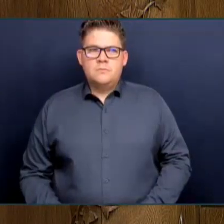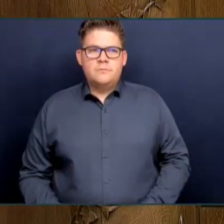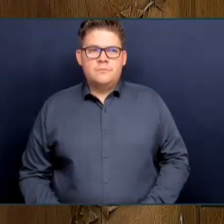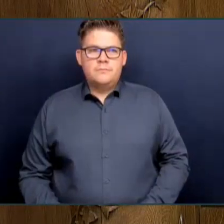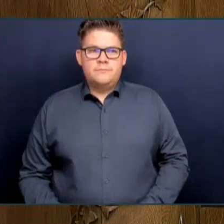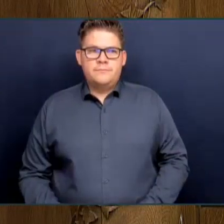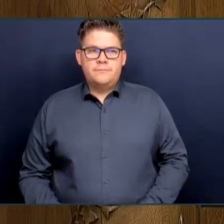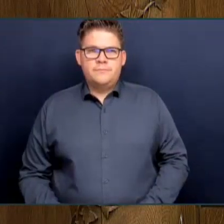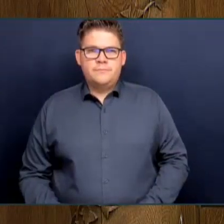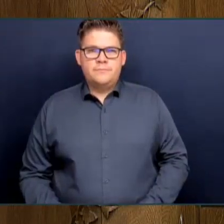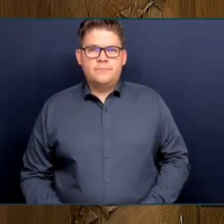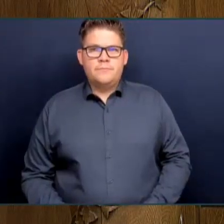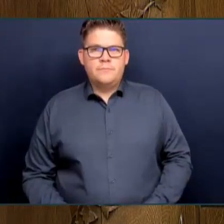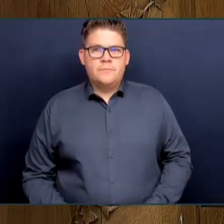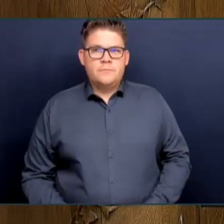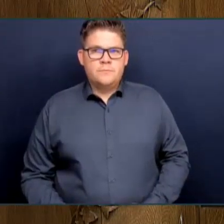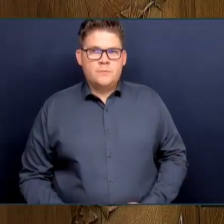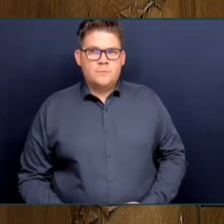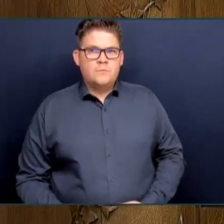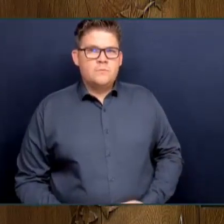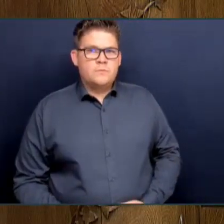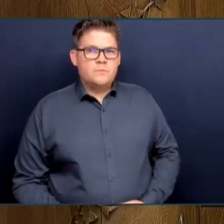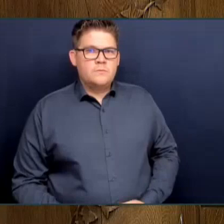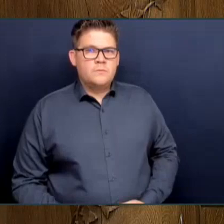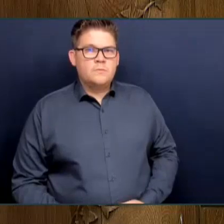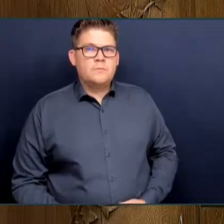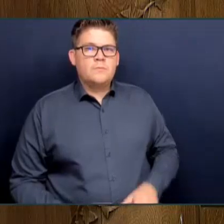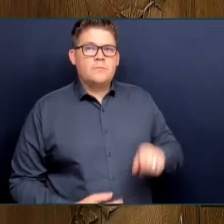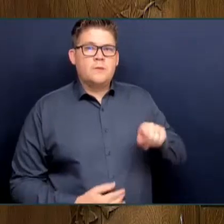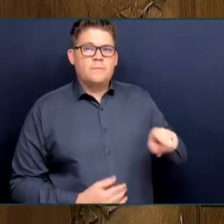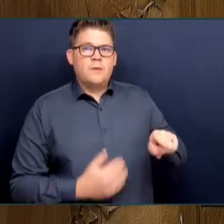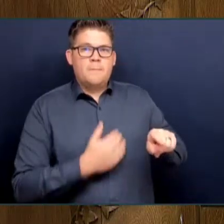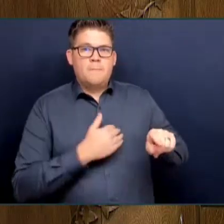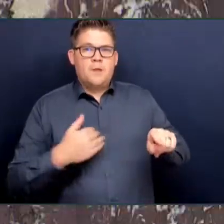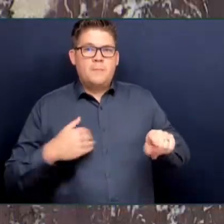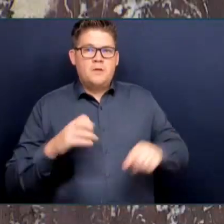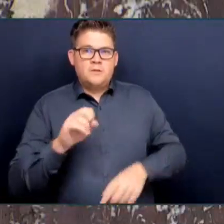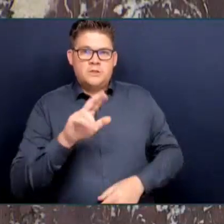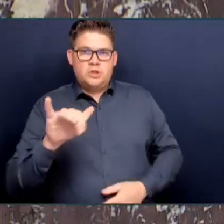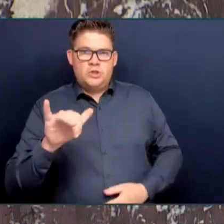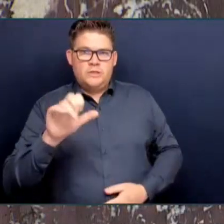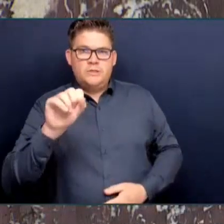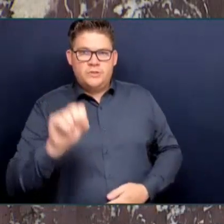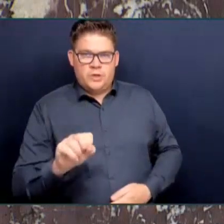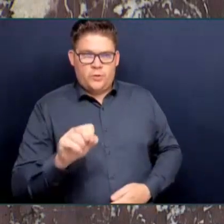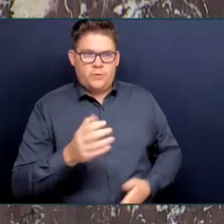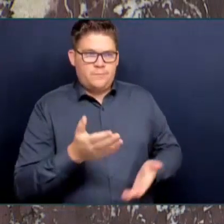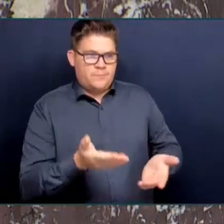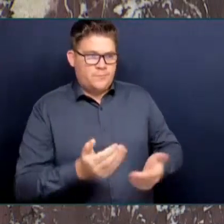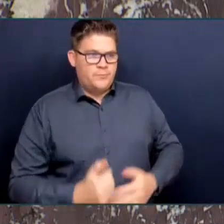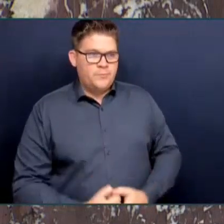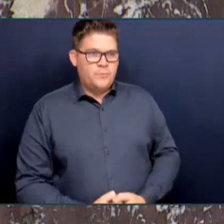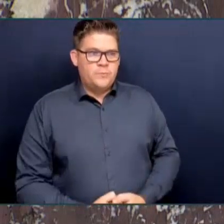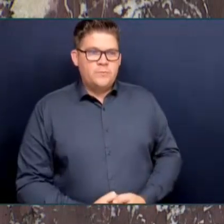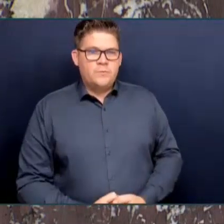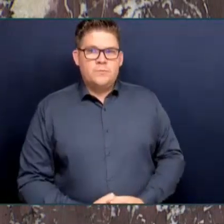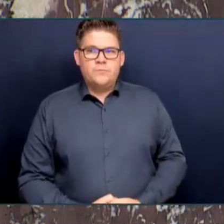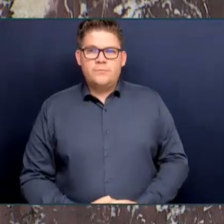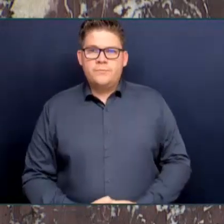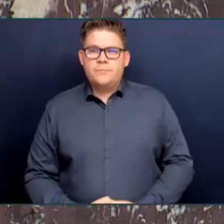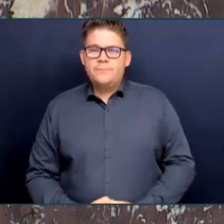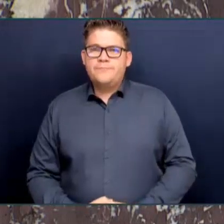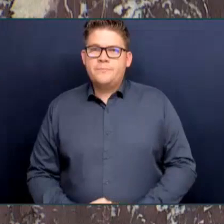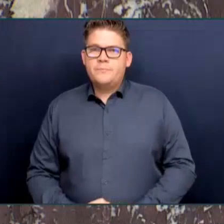Member for Surrey South. Thank you, Mr. Speaker. You know, I've witnessed the suffering of victims of violence, and nothing has